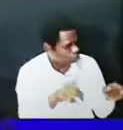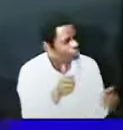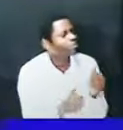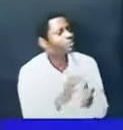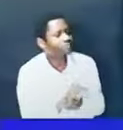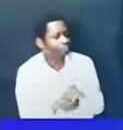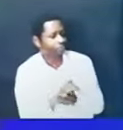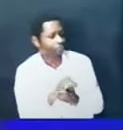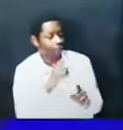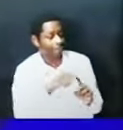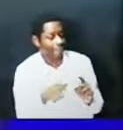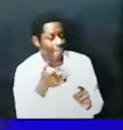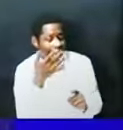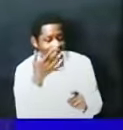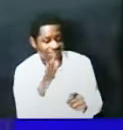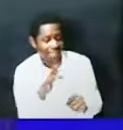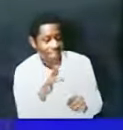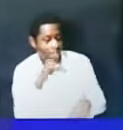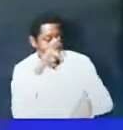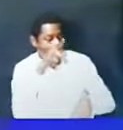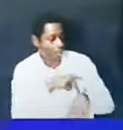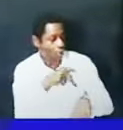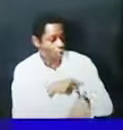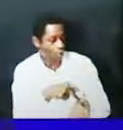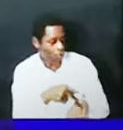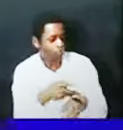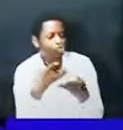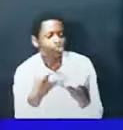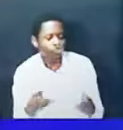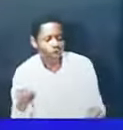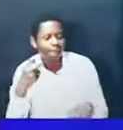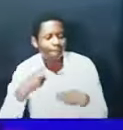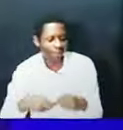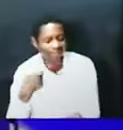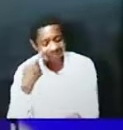Paul came to settle this matter for us. Now Paul